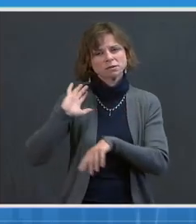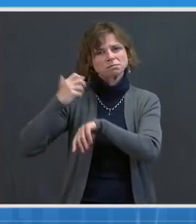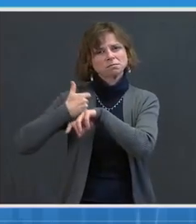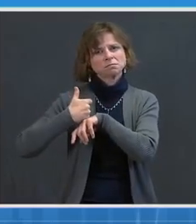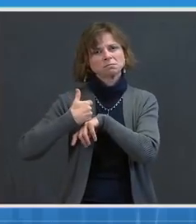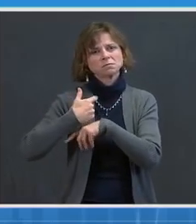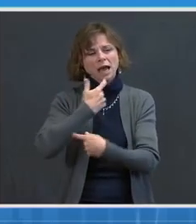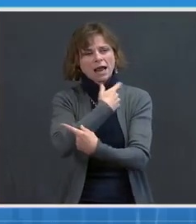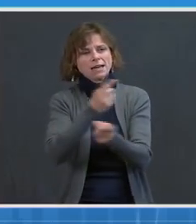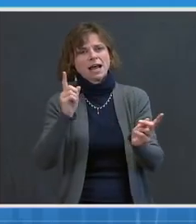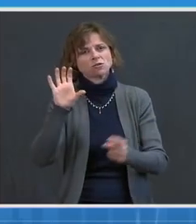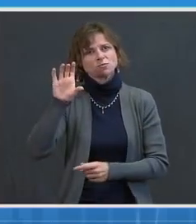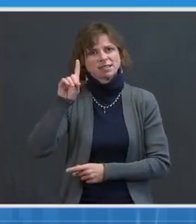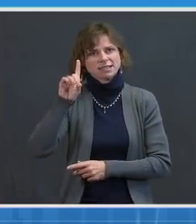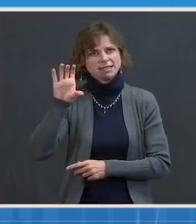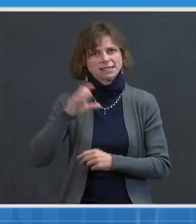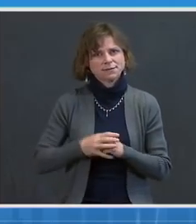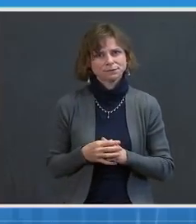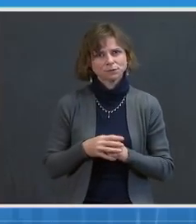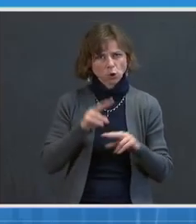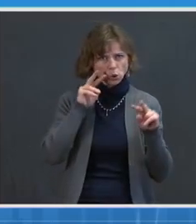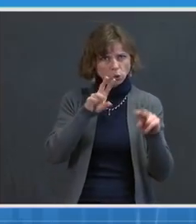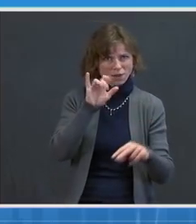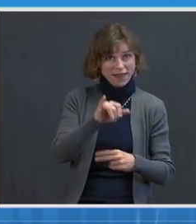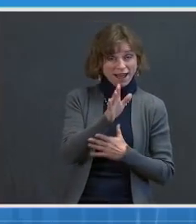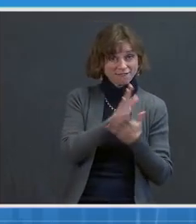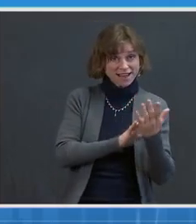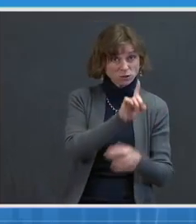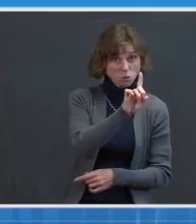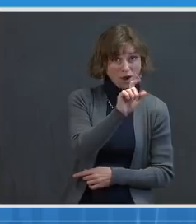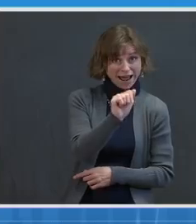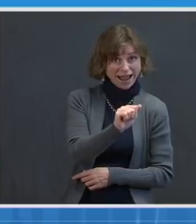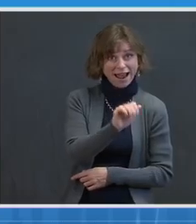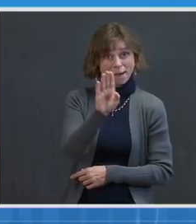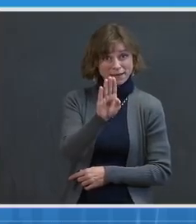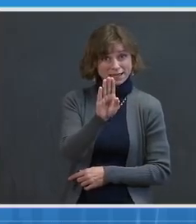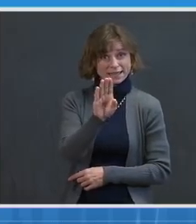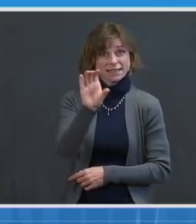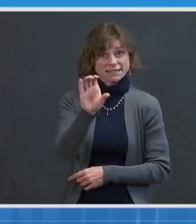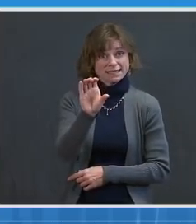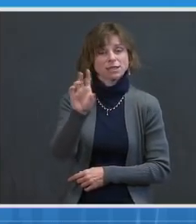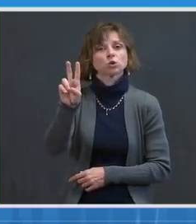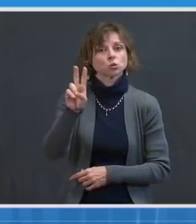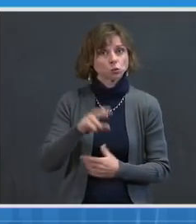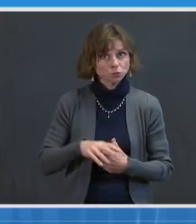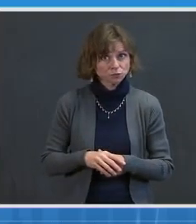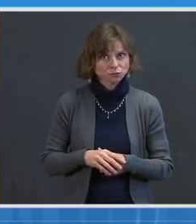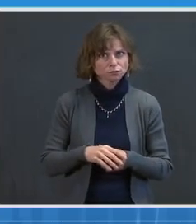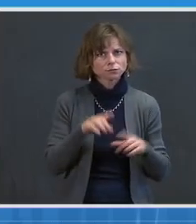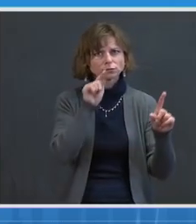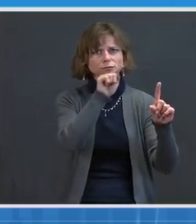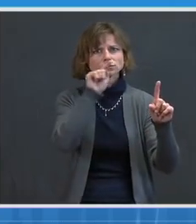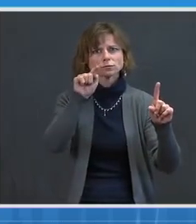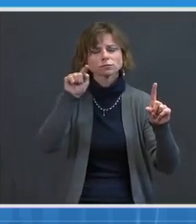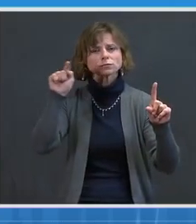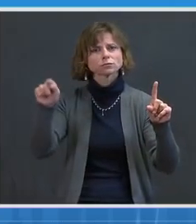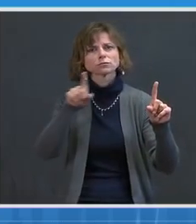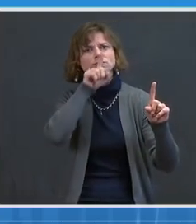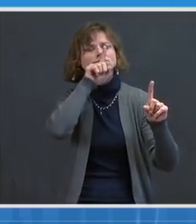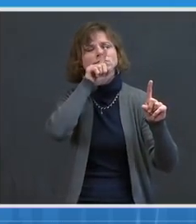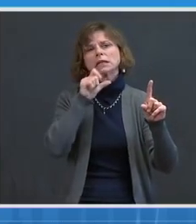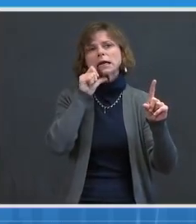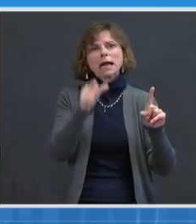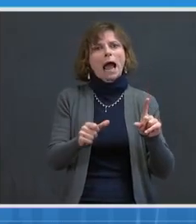CDC. If you look at these from the phase 1A, B, C, and 2, what is not specifically